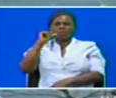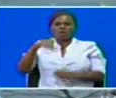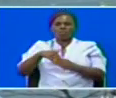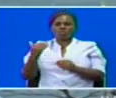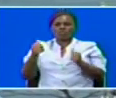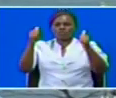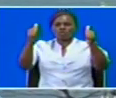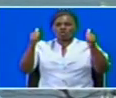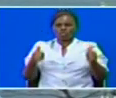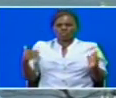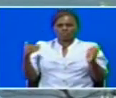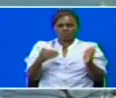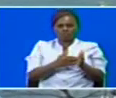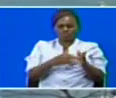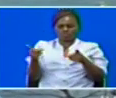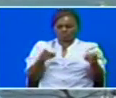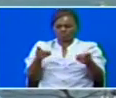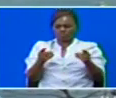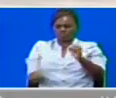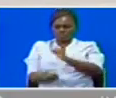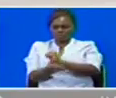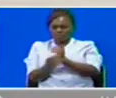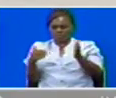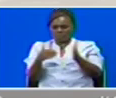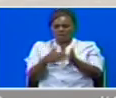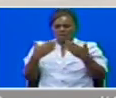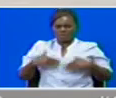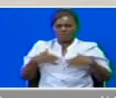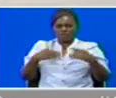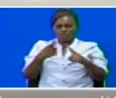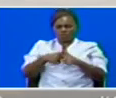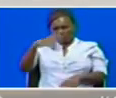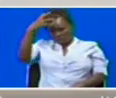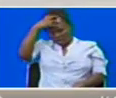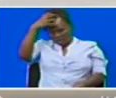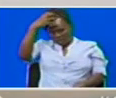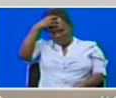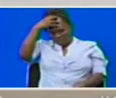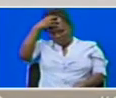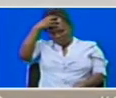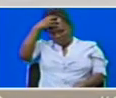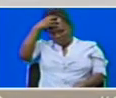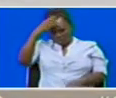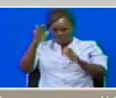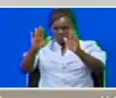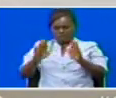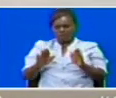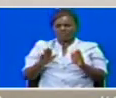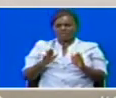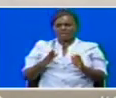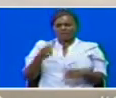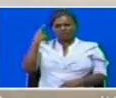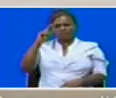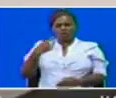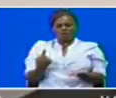travel restriction. The advisory restricting travel affected Lamu and Manda Islands, which are key attractions for